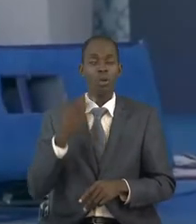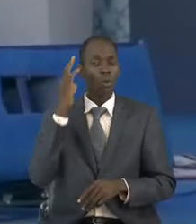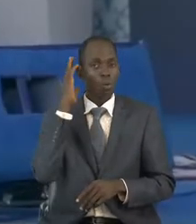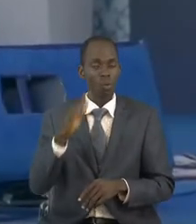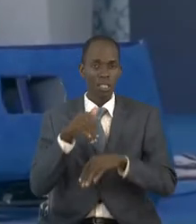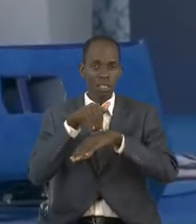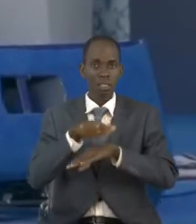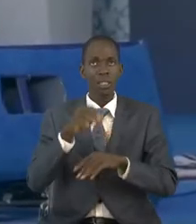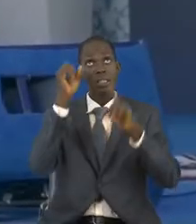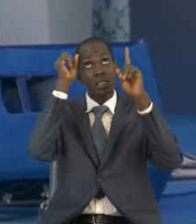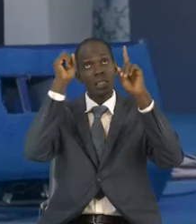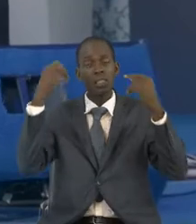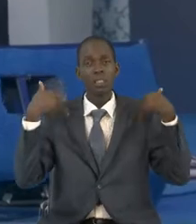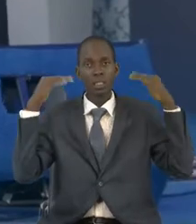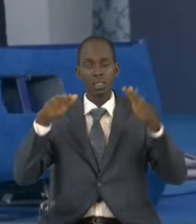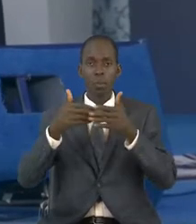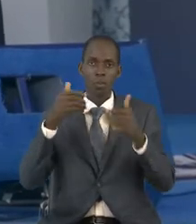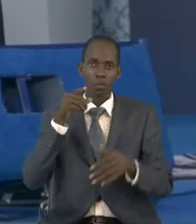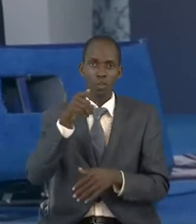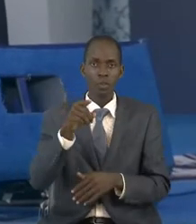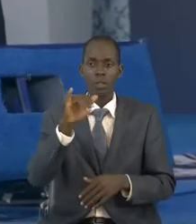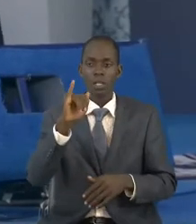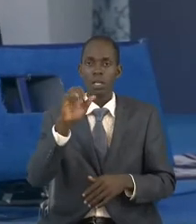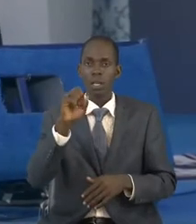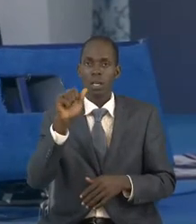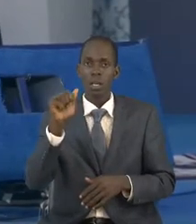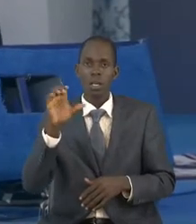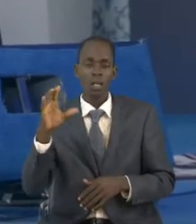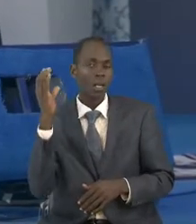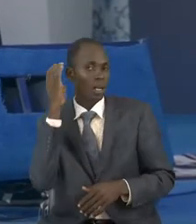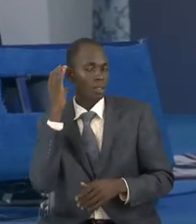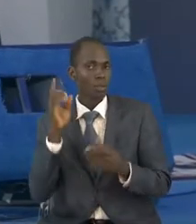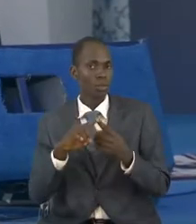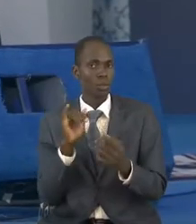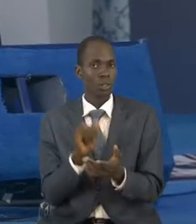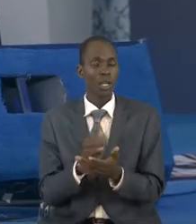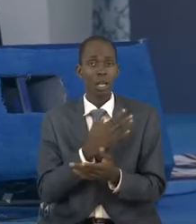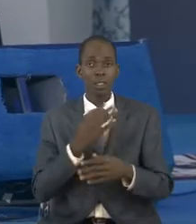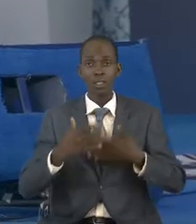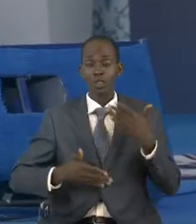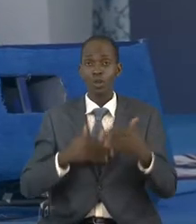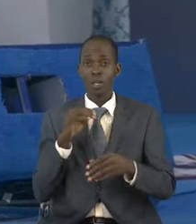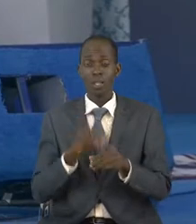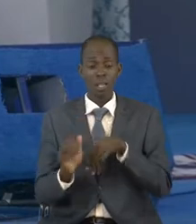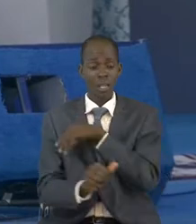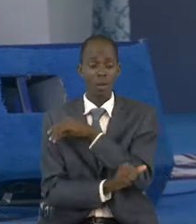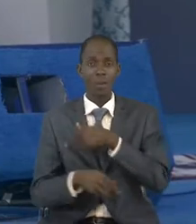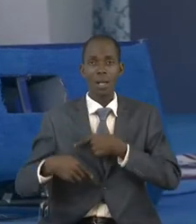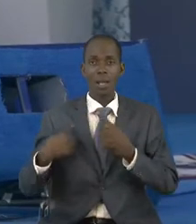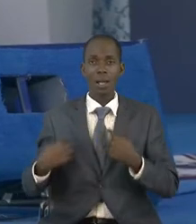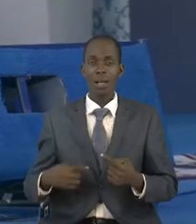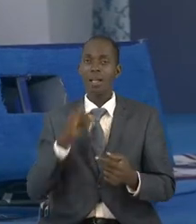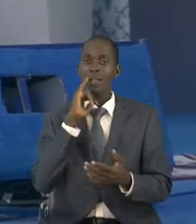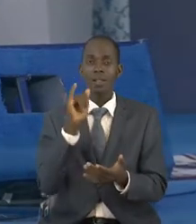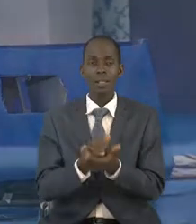angel before you. Isaac listened to that. And the joy in Abraham's heart is that